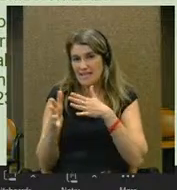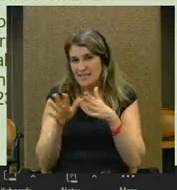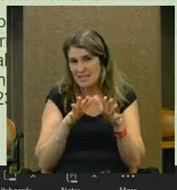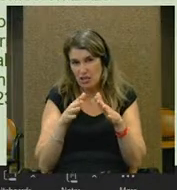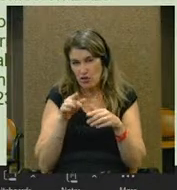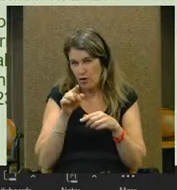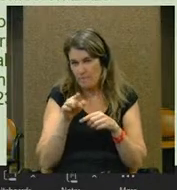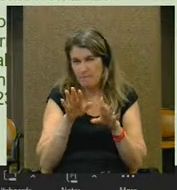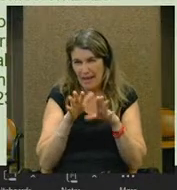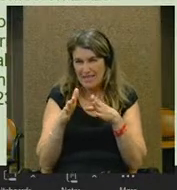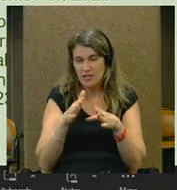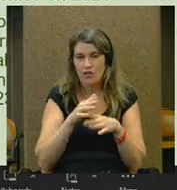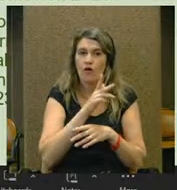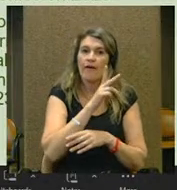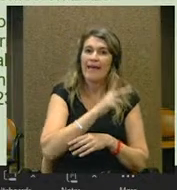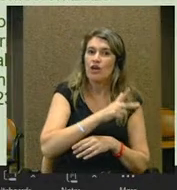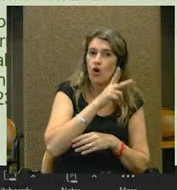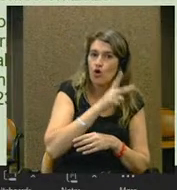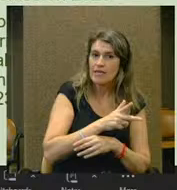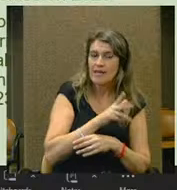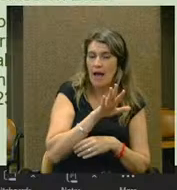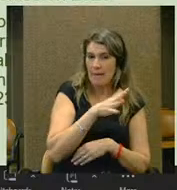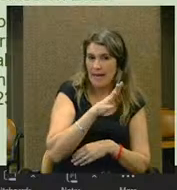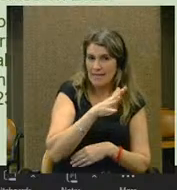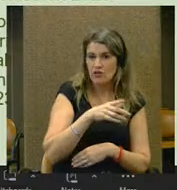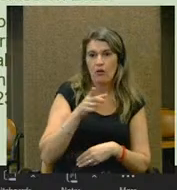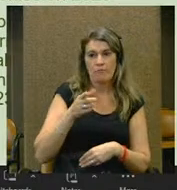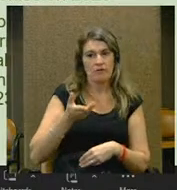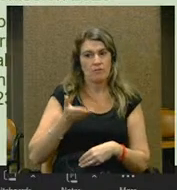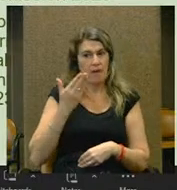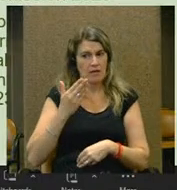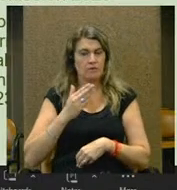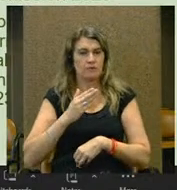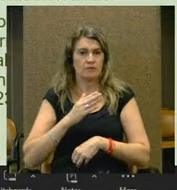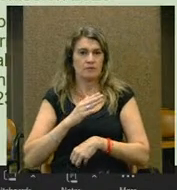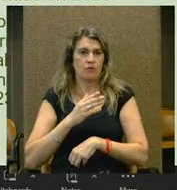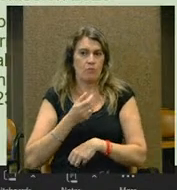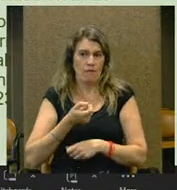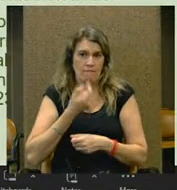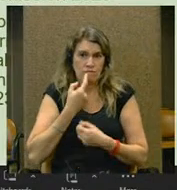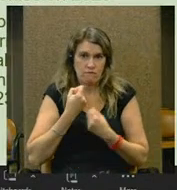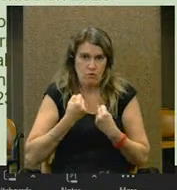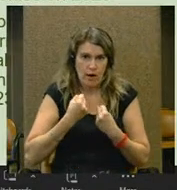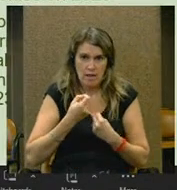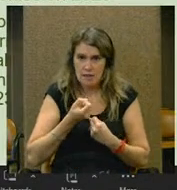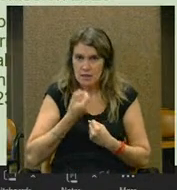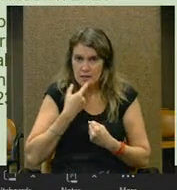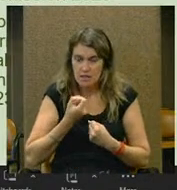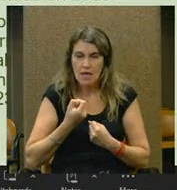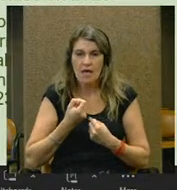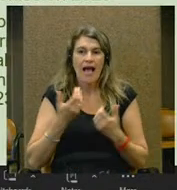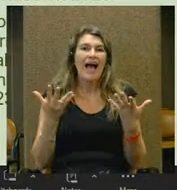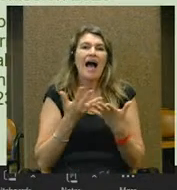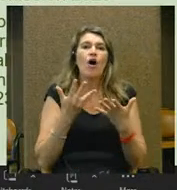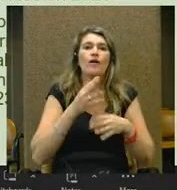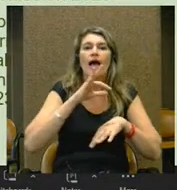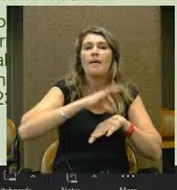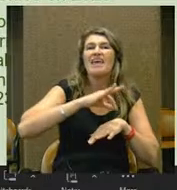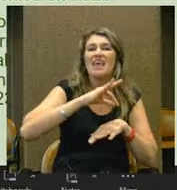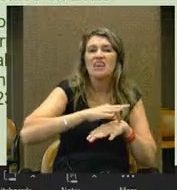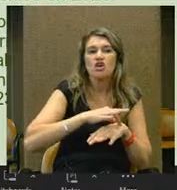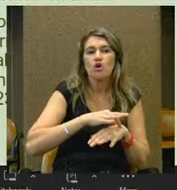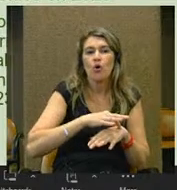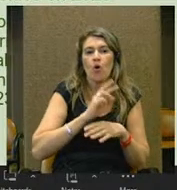but they're incredibly potent. And as of now, they have no reported medical use. Whereas fentanyl or other